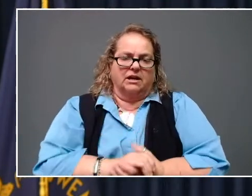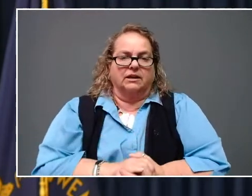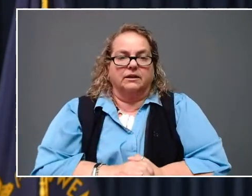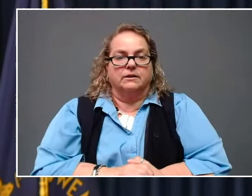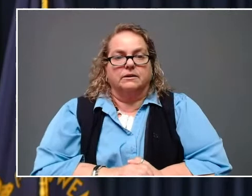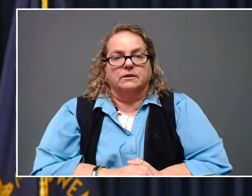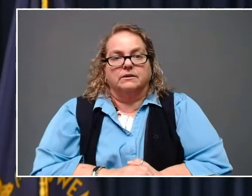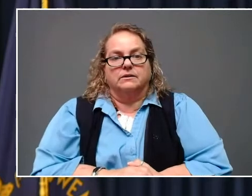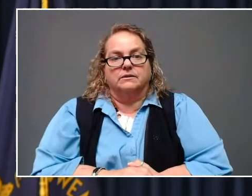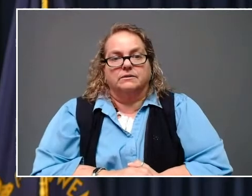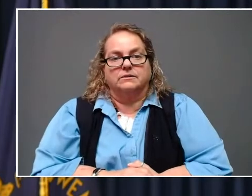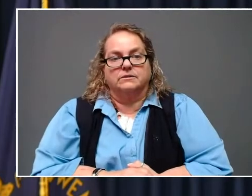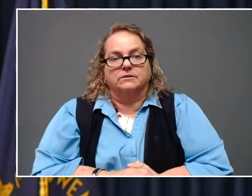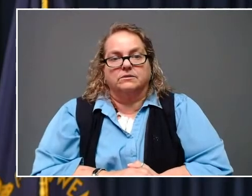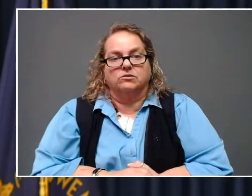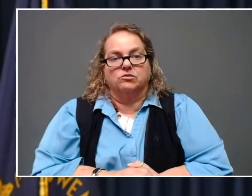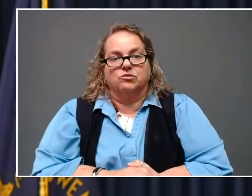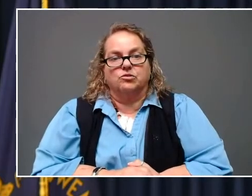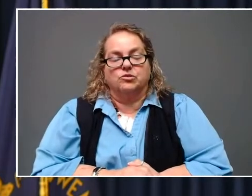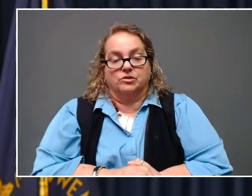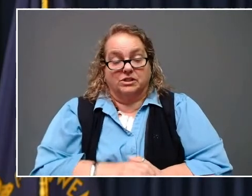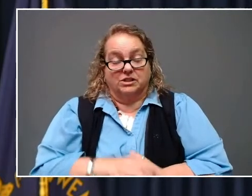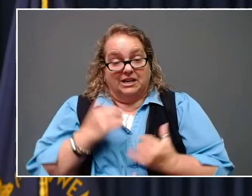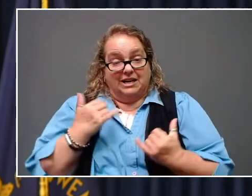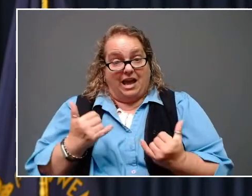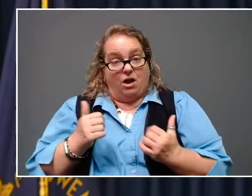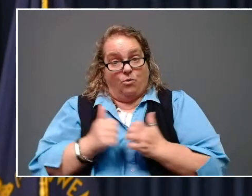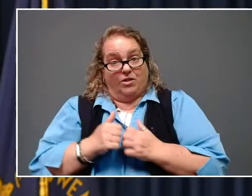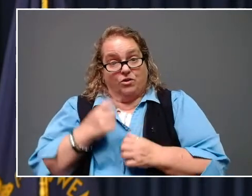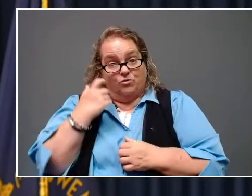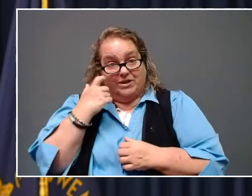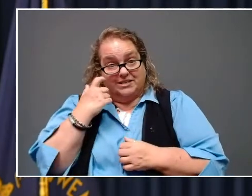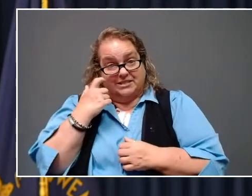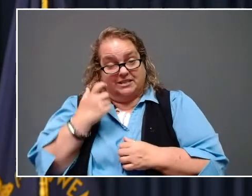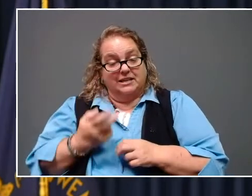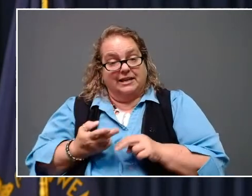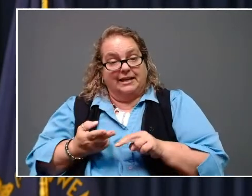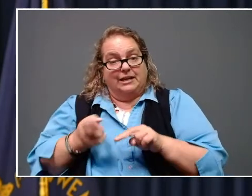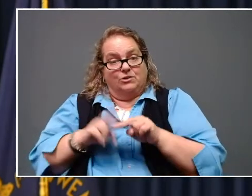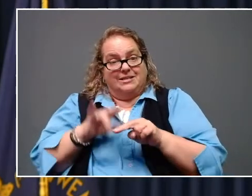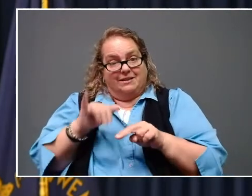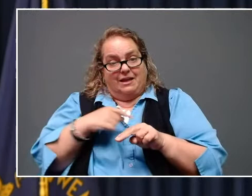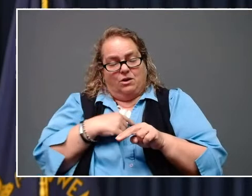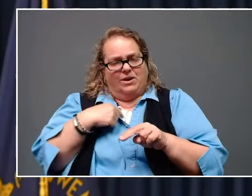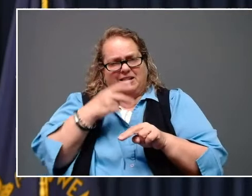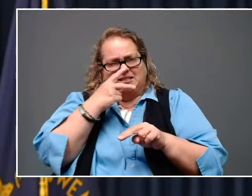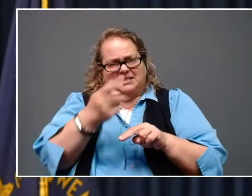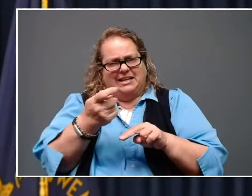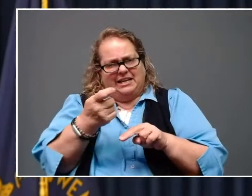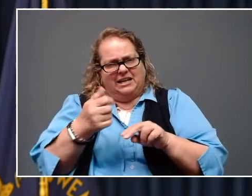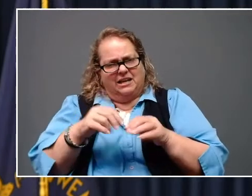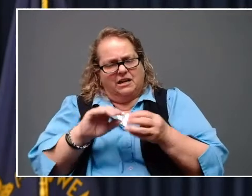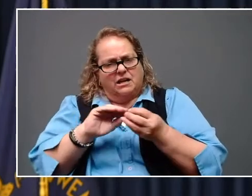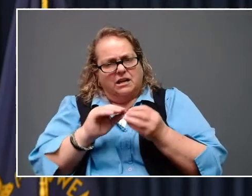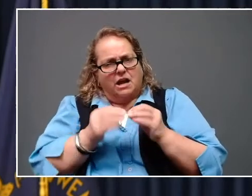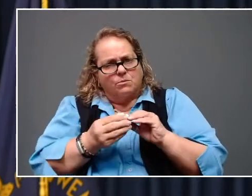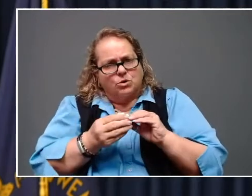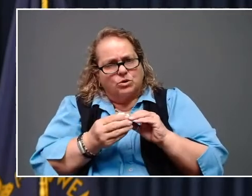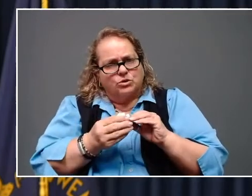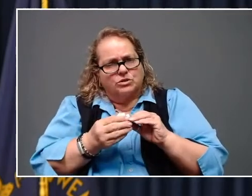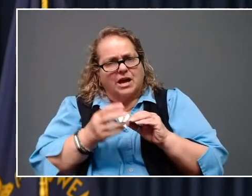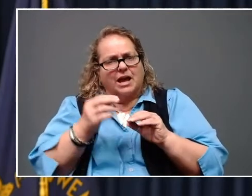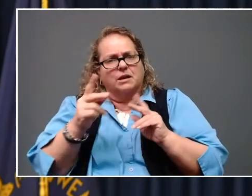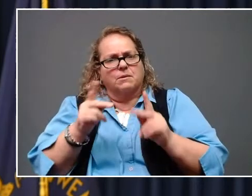given a recent increase that I think we are seeing in numbers and we are seeing amongst people that we